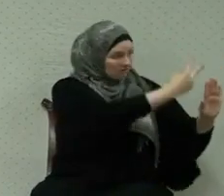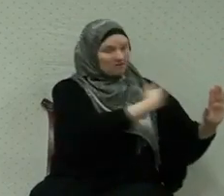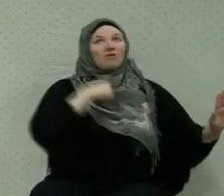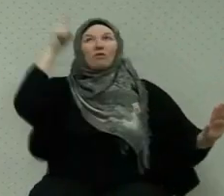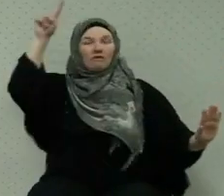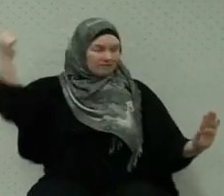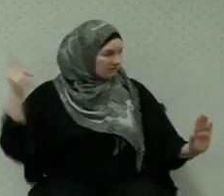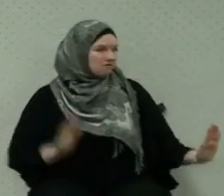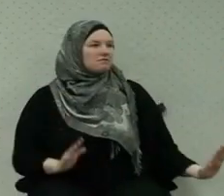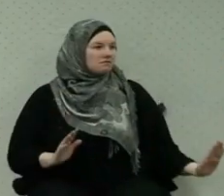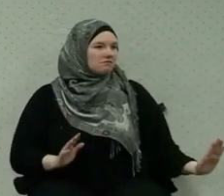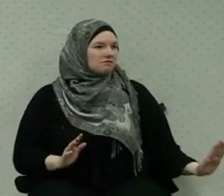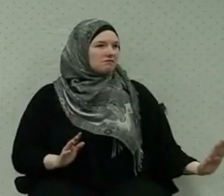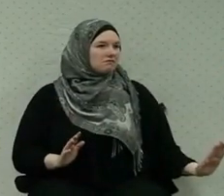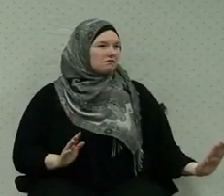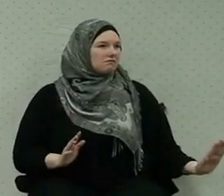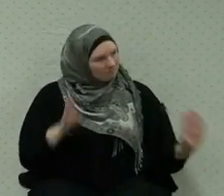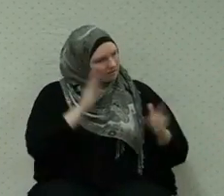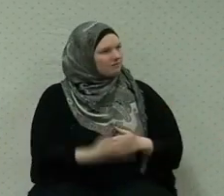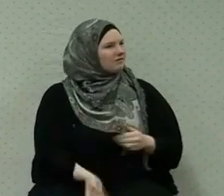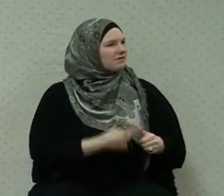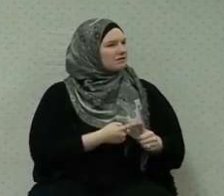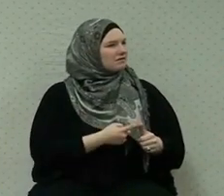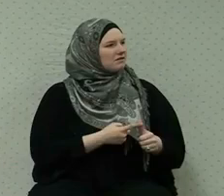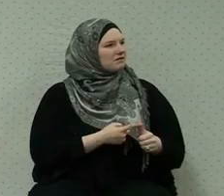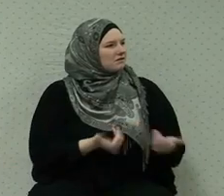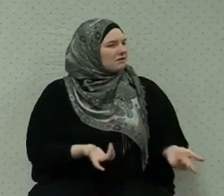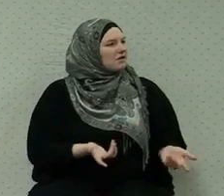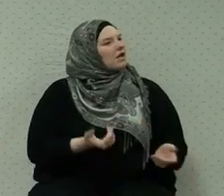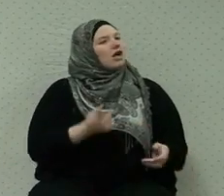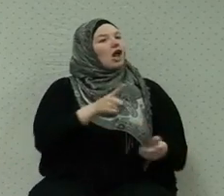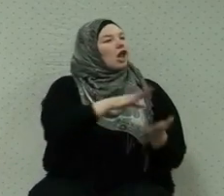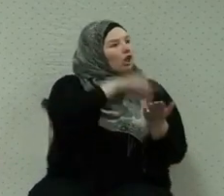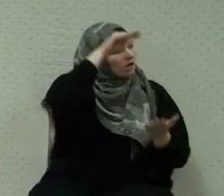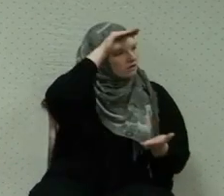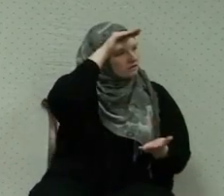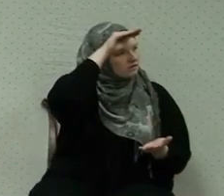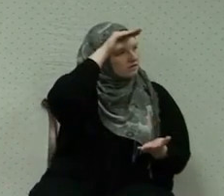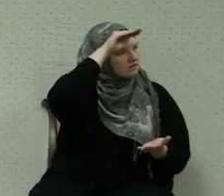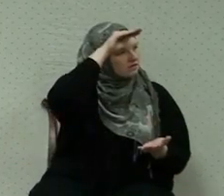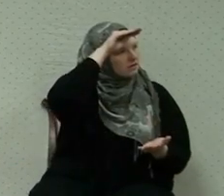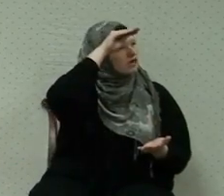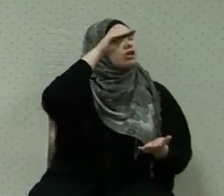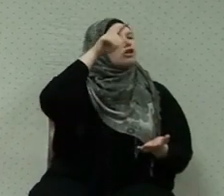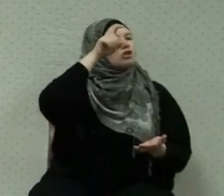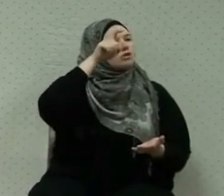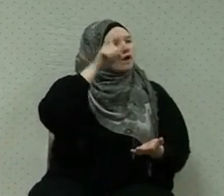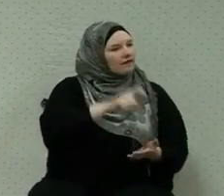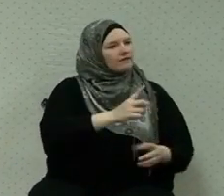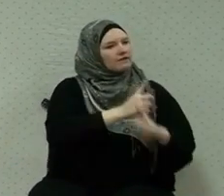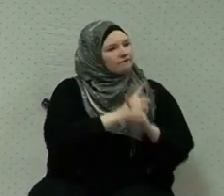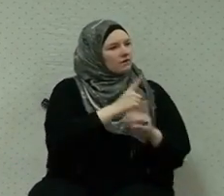you must have learned that you can never get what you need without demanding it, defending